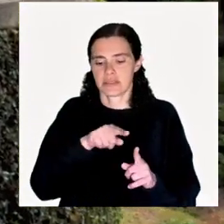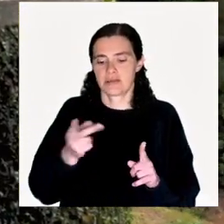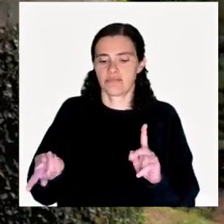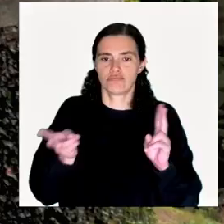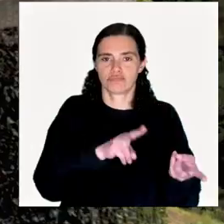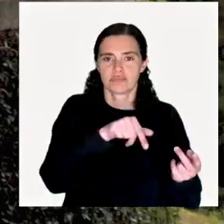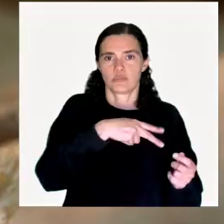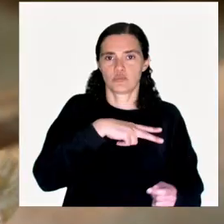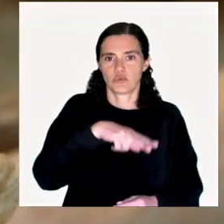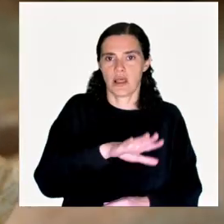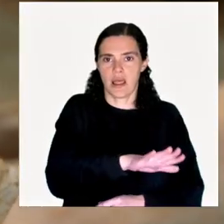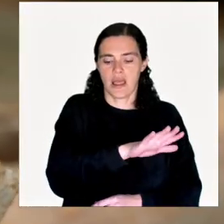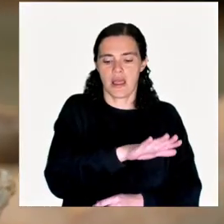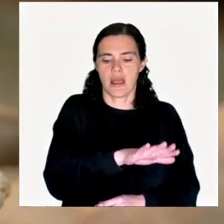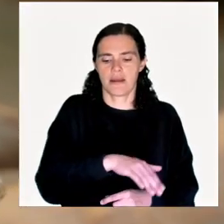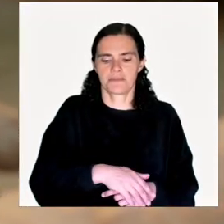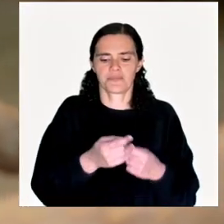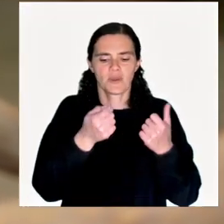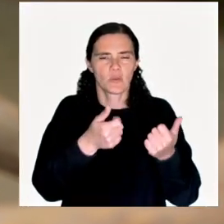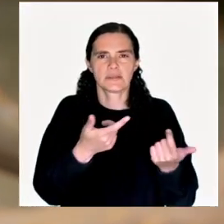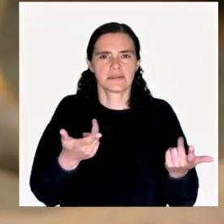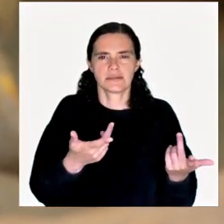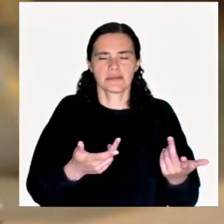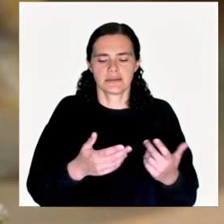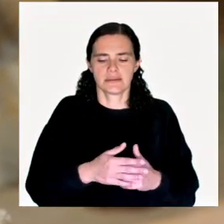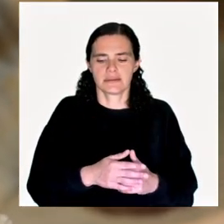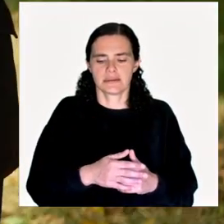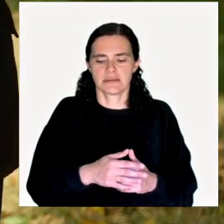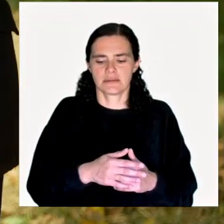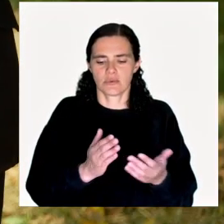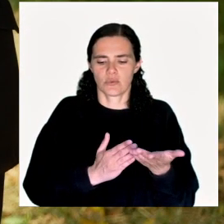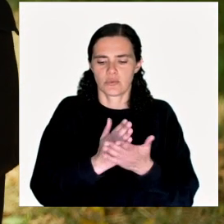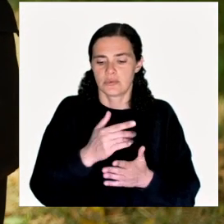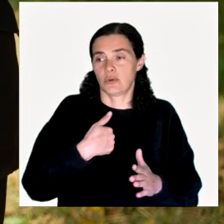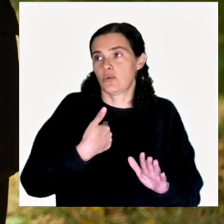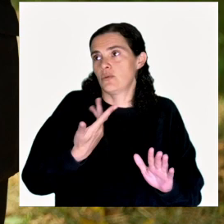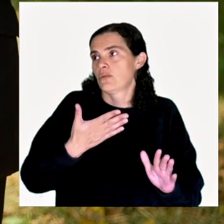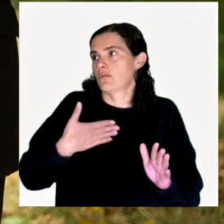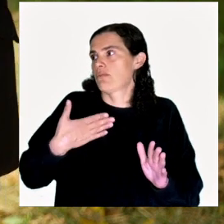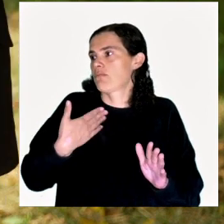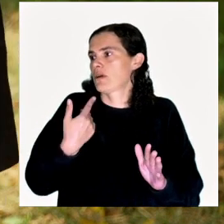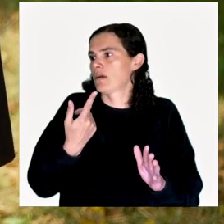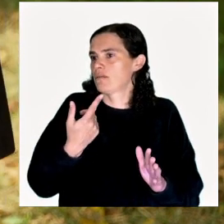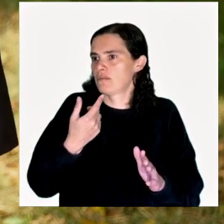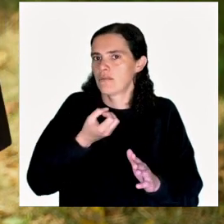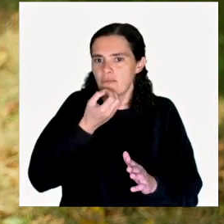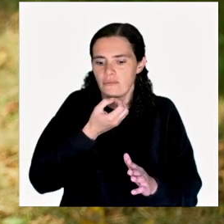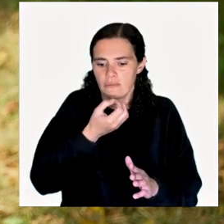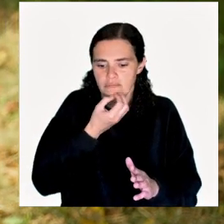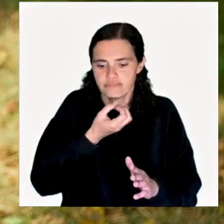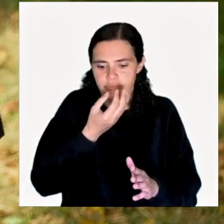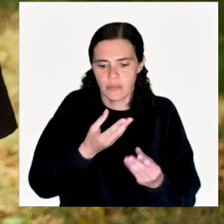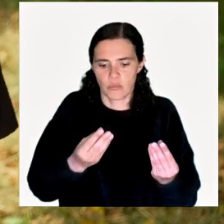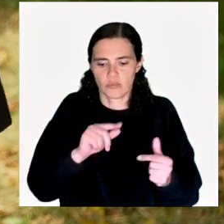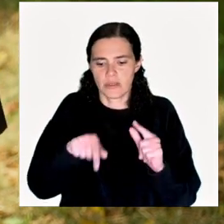relocated in Portugal, are almost the extension, I think, I don't want to over-interpret, but almost